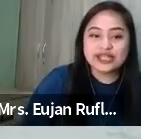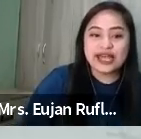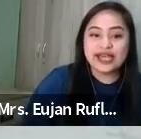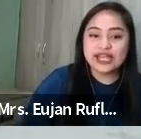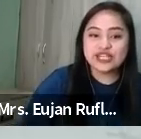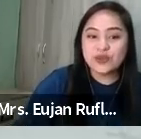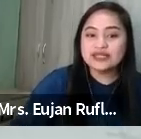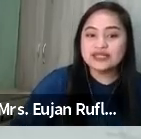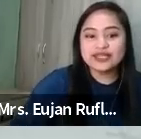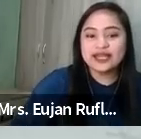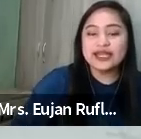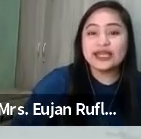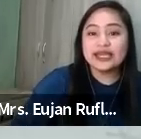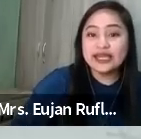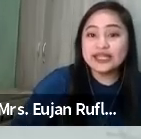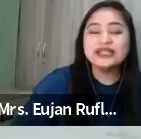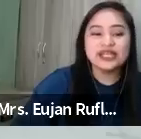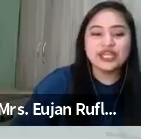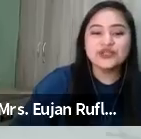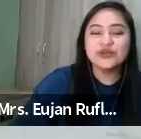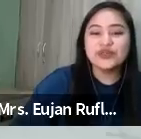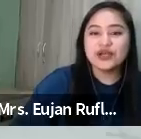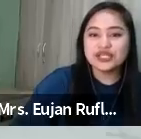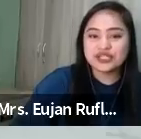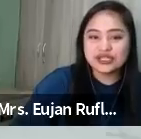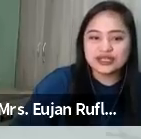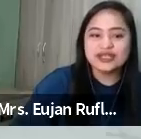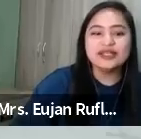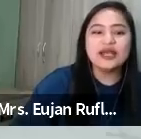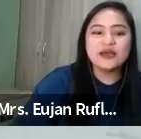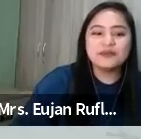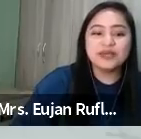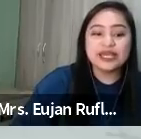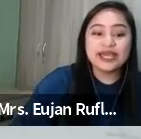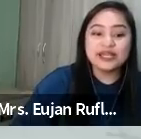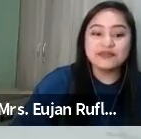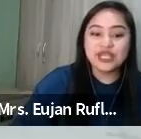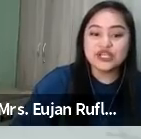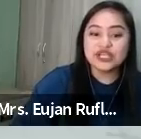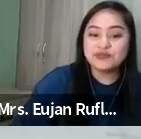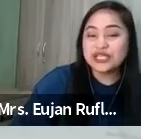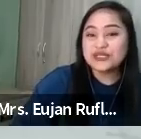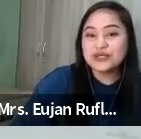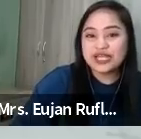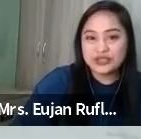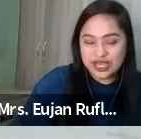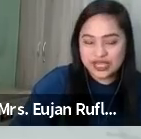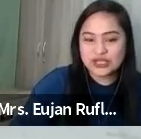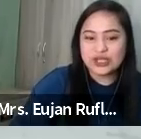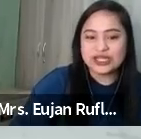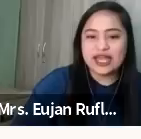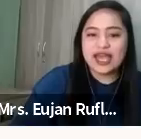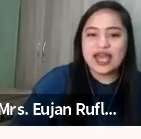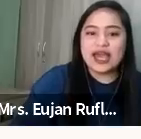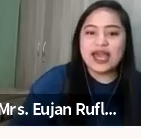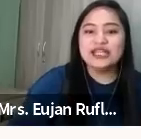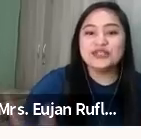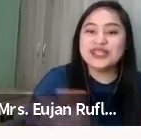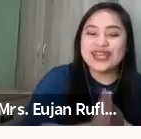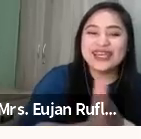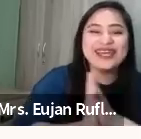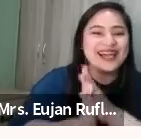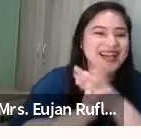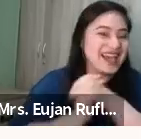teacher and I graduated in the year 2013, BE Ed major in preschool education.